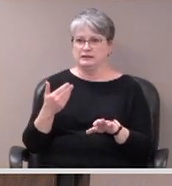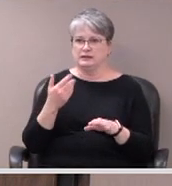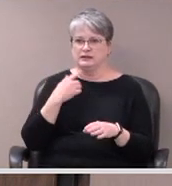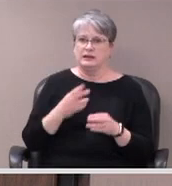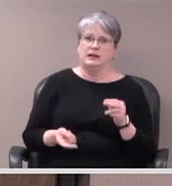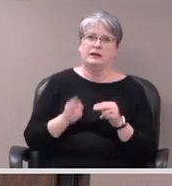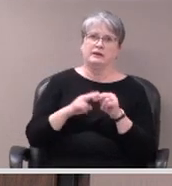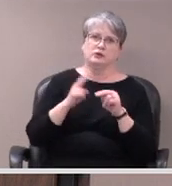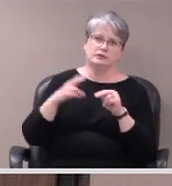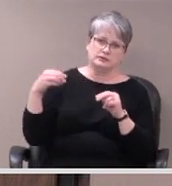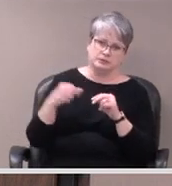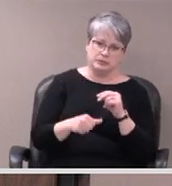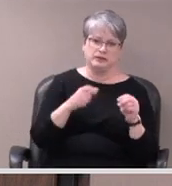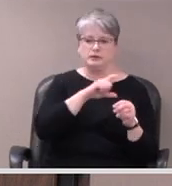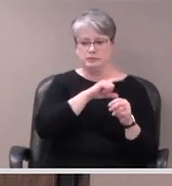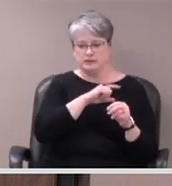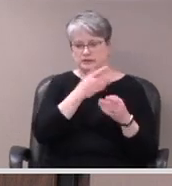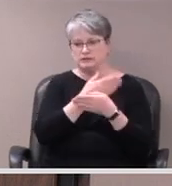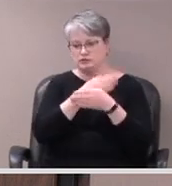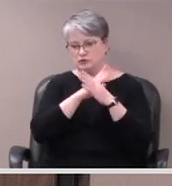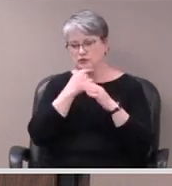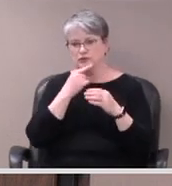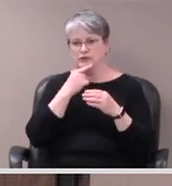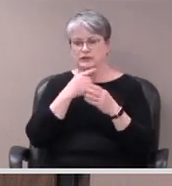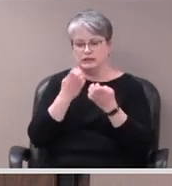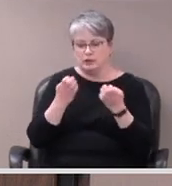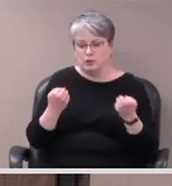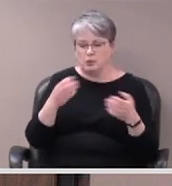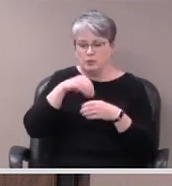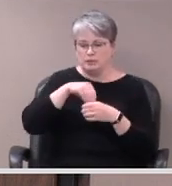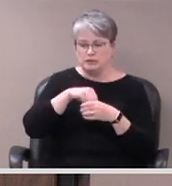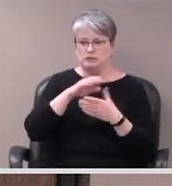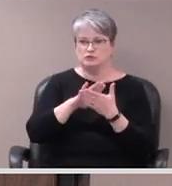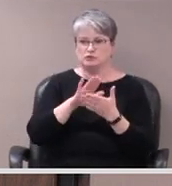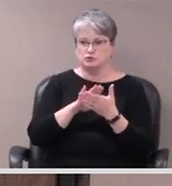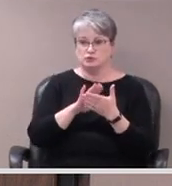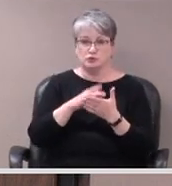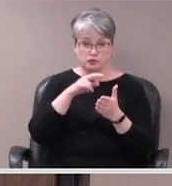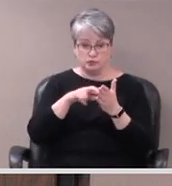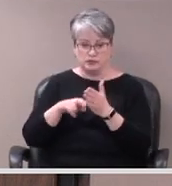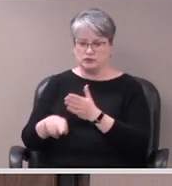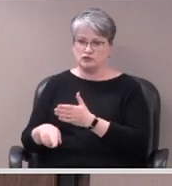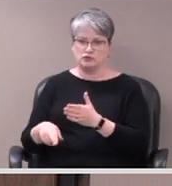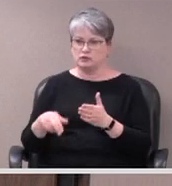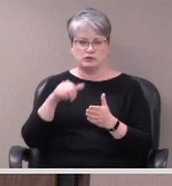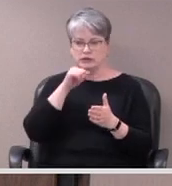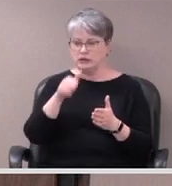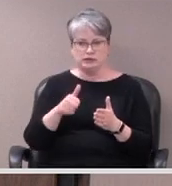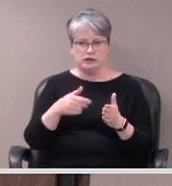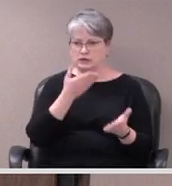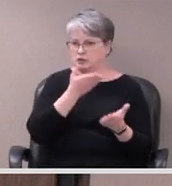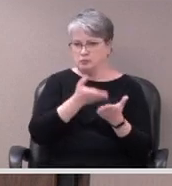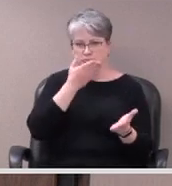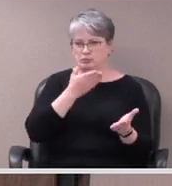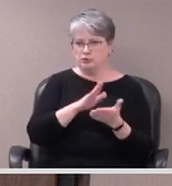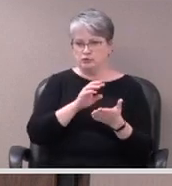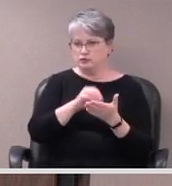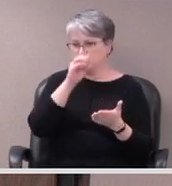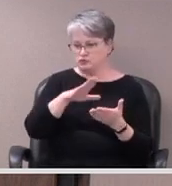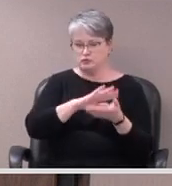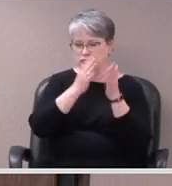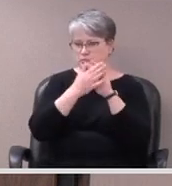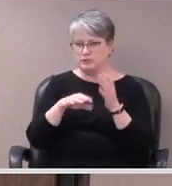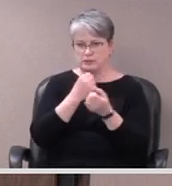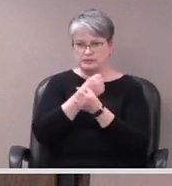Increased spending on policing and security equipment in schools that research shows does not make students safer and